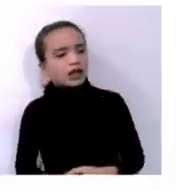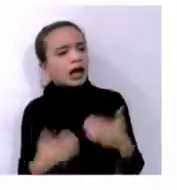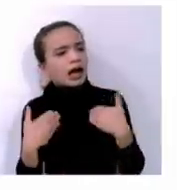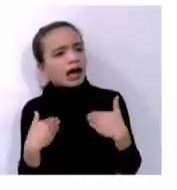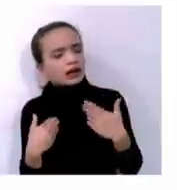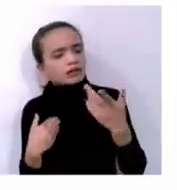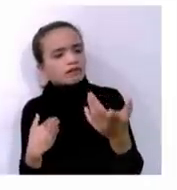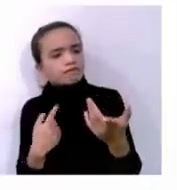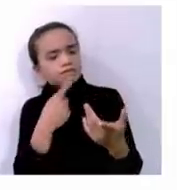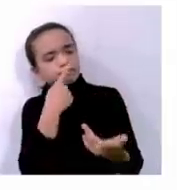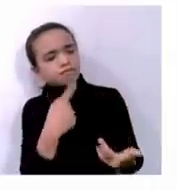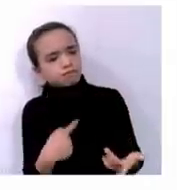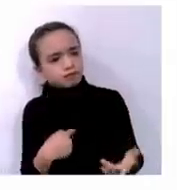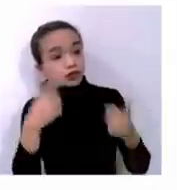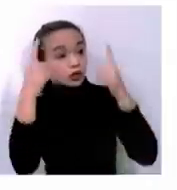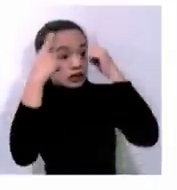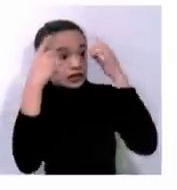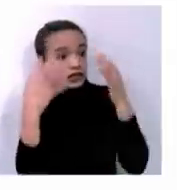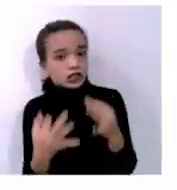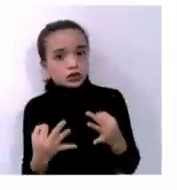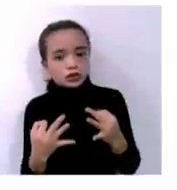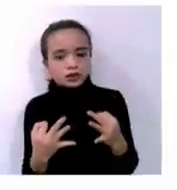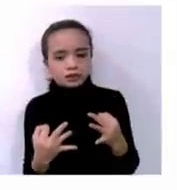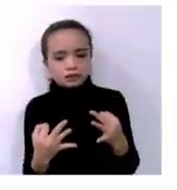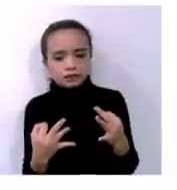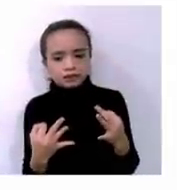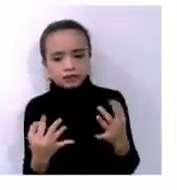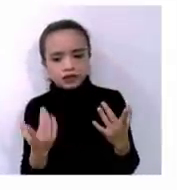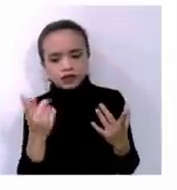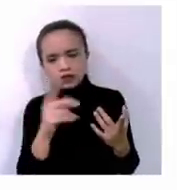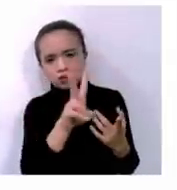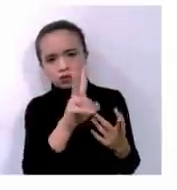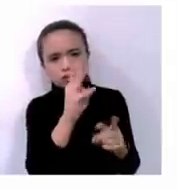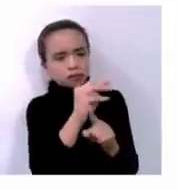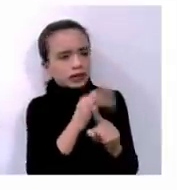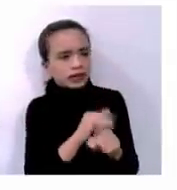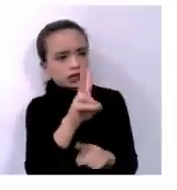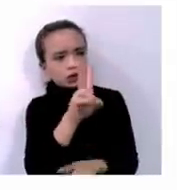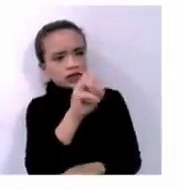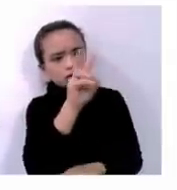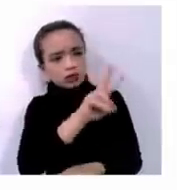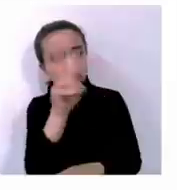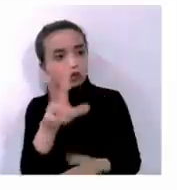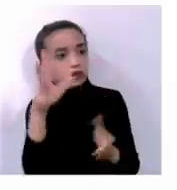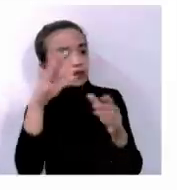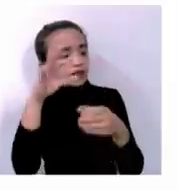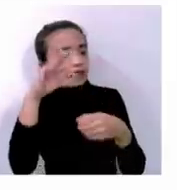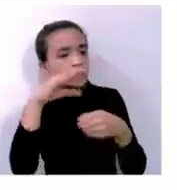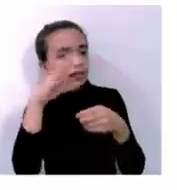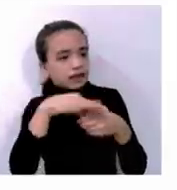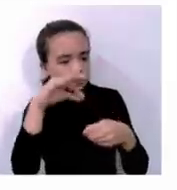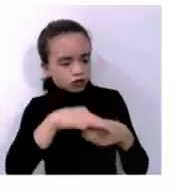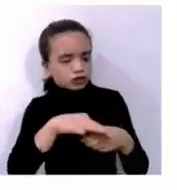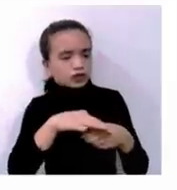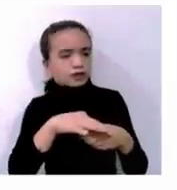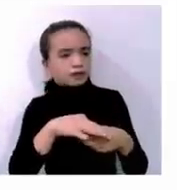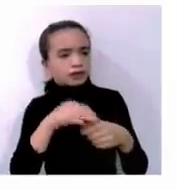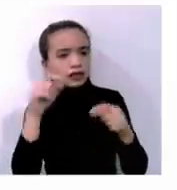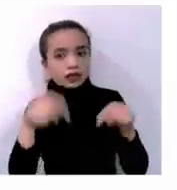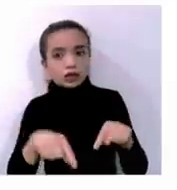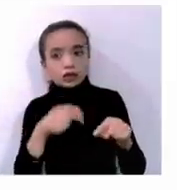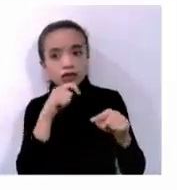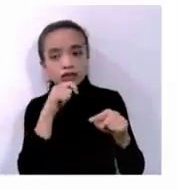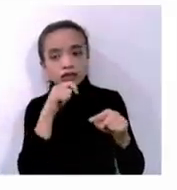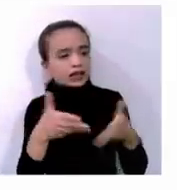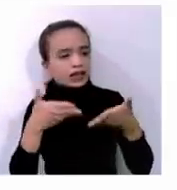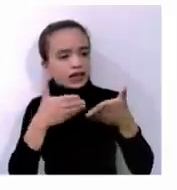those who say that the decision puts the May 2022 elections back on track, that this won't now